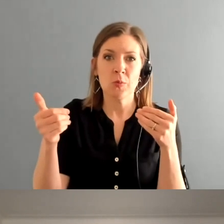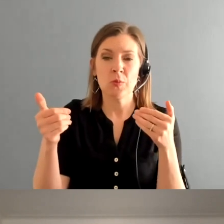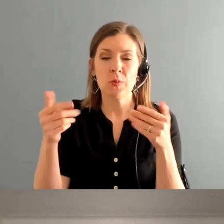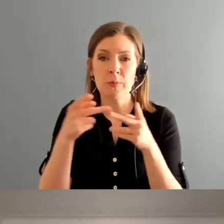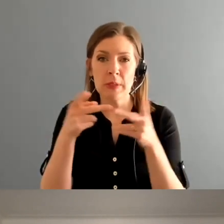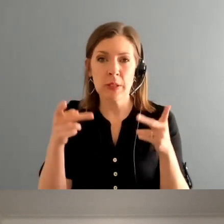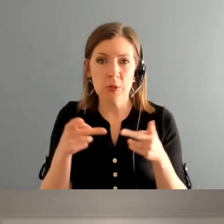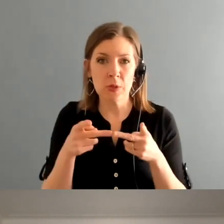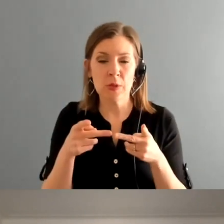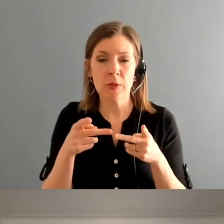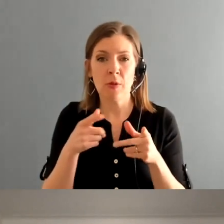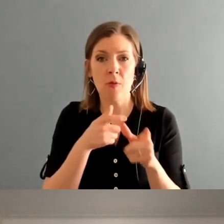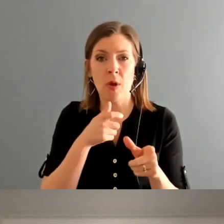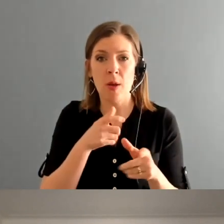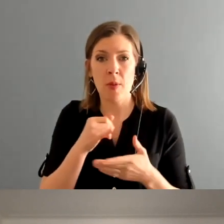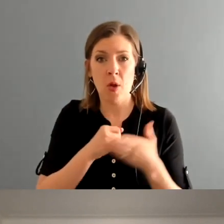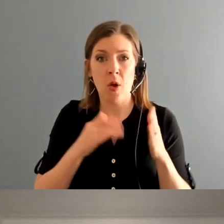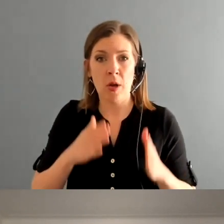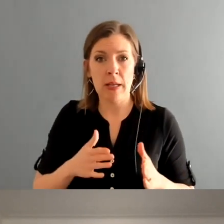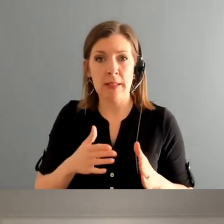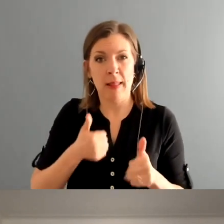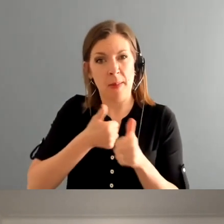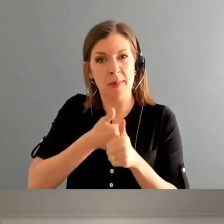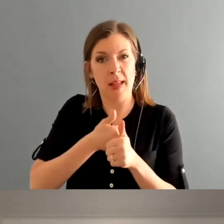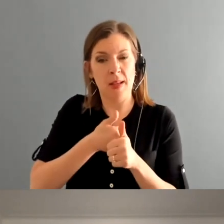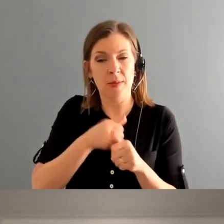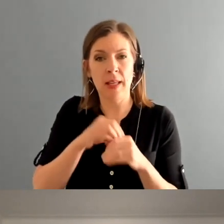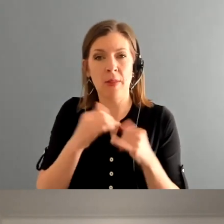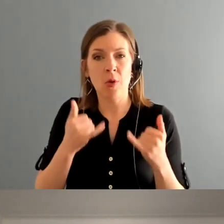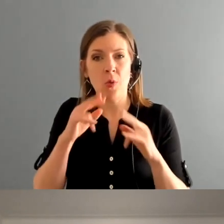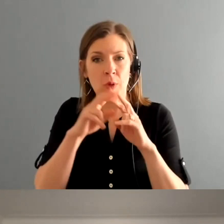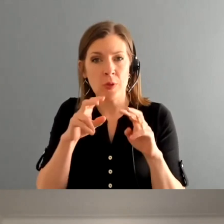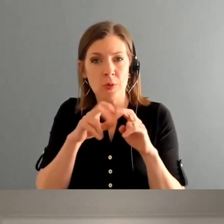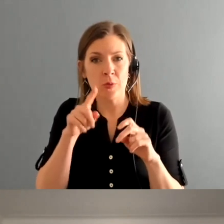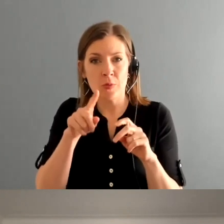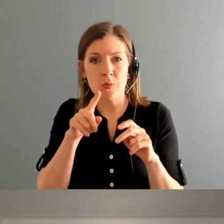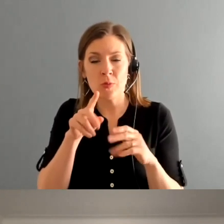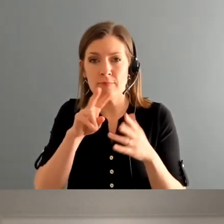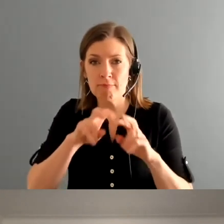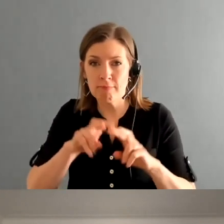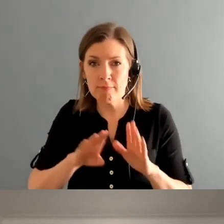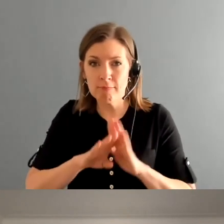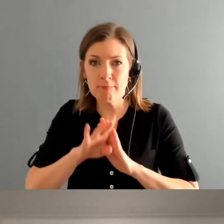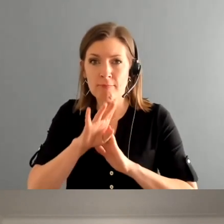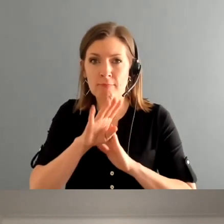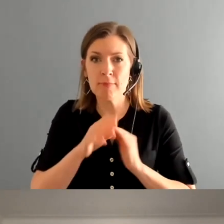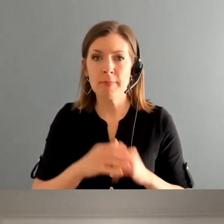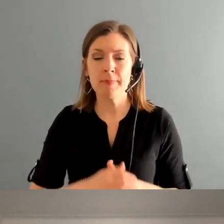positions from the part of the artists themselves in the current research that you are developing?